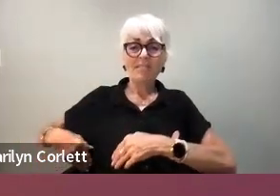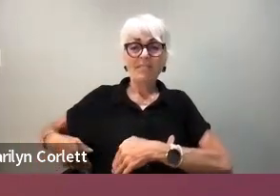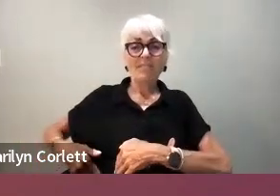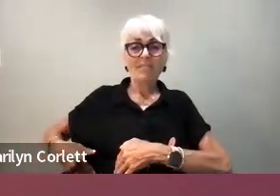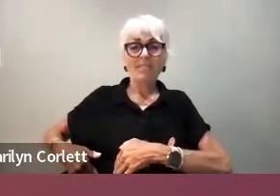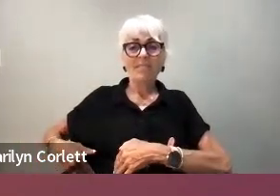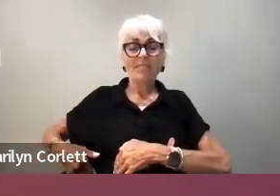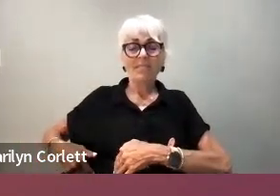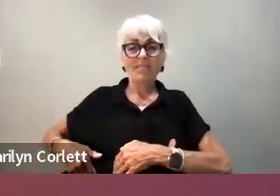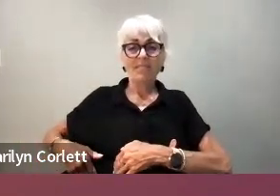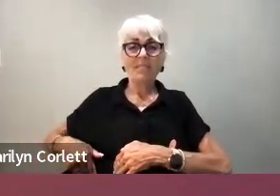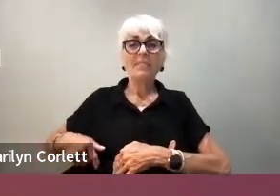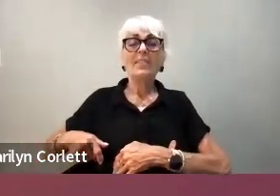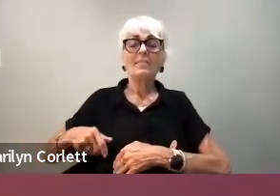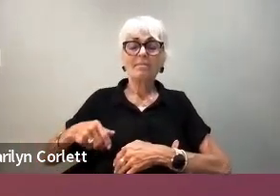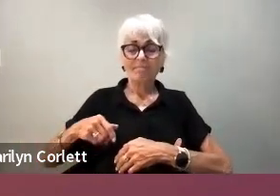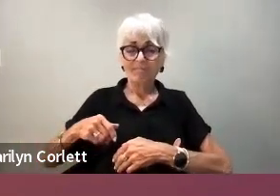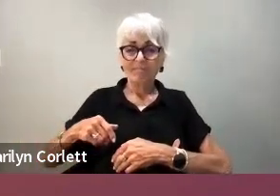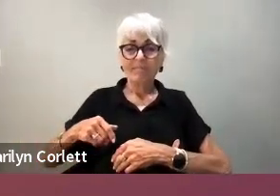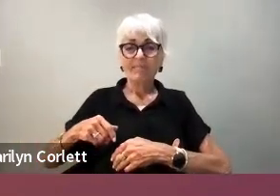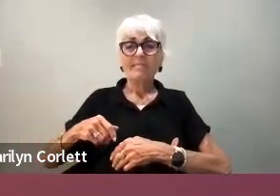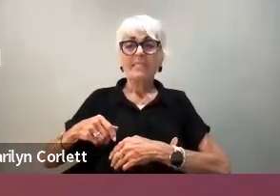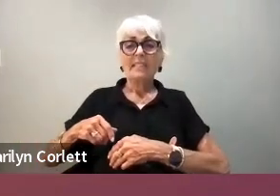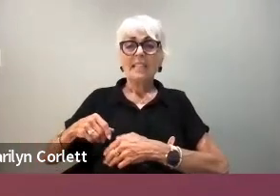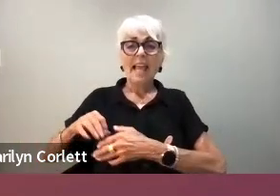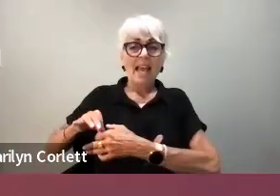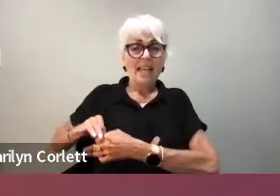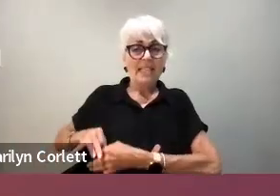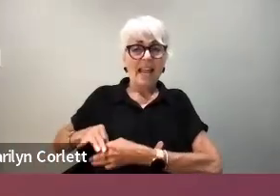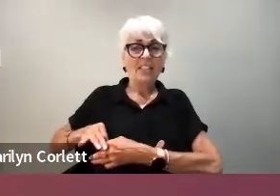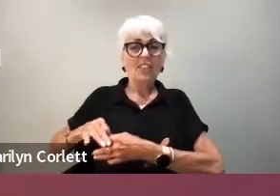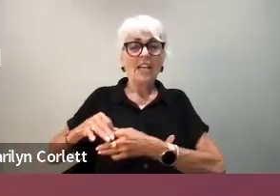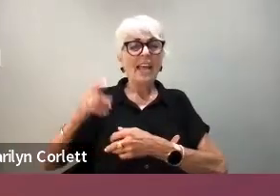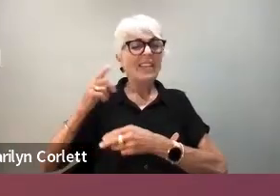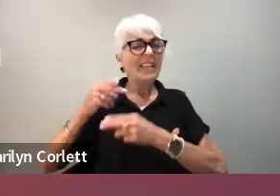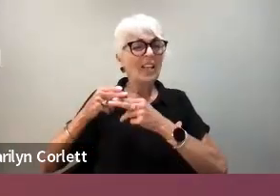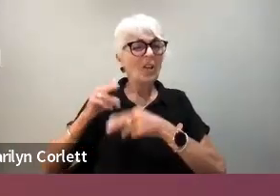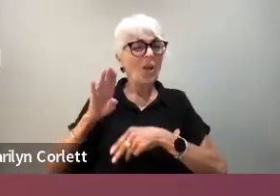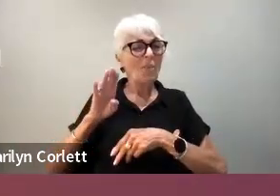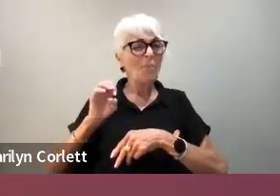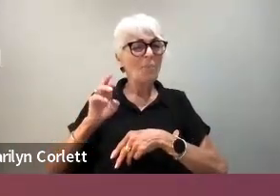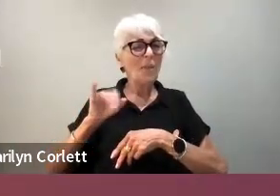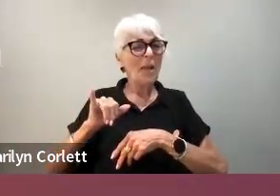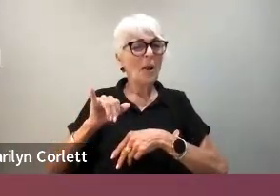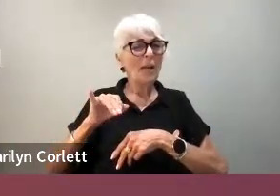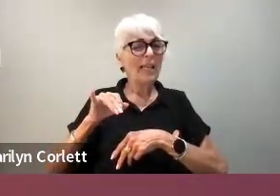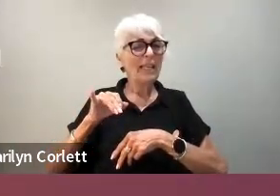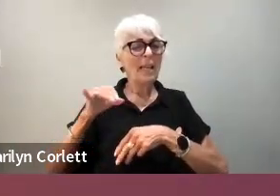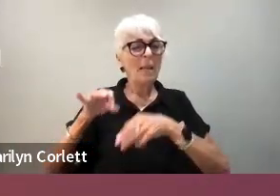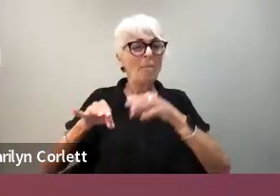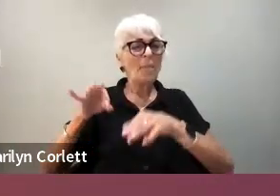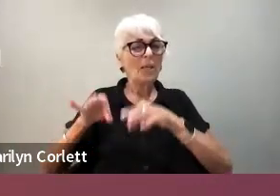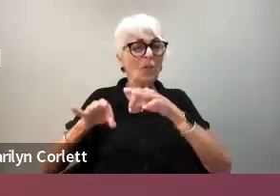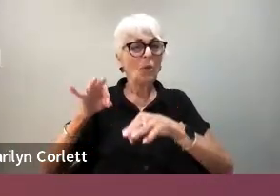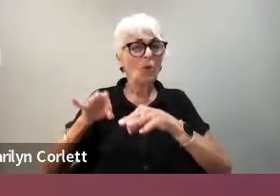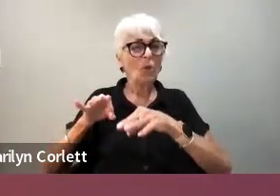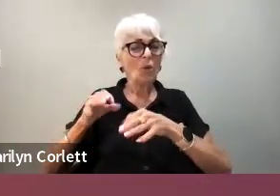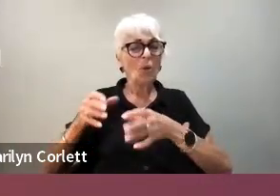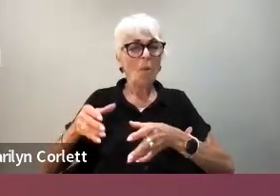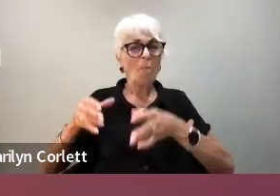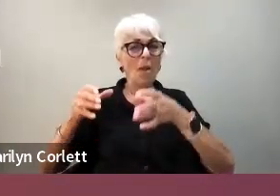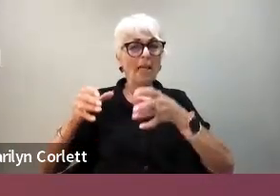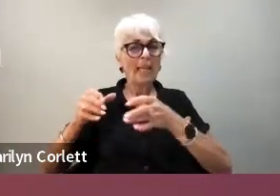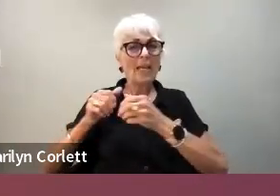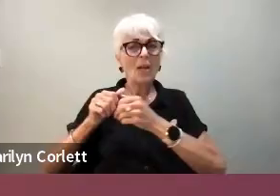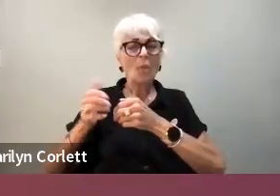better placement for you. And I believe this is called like the berry picker bucket. And it